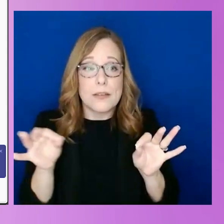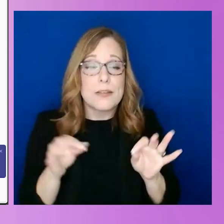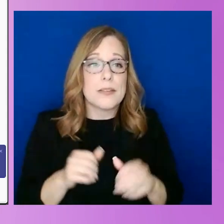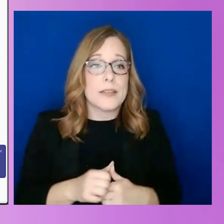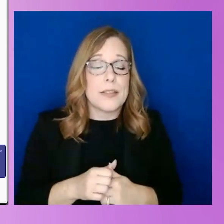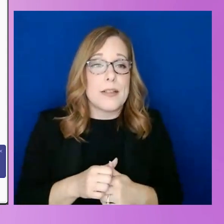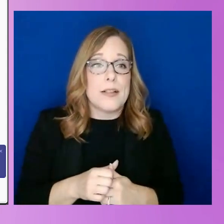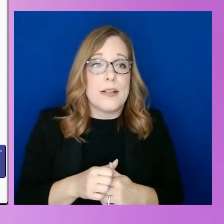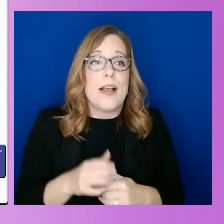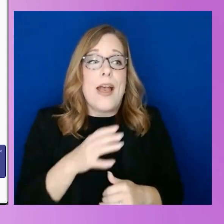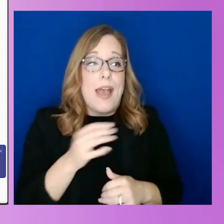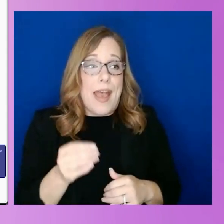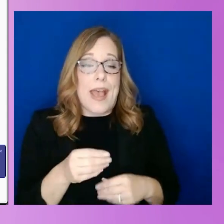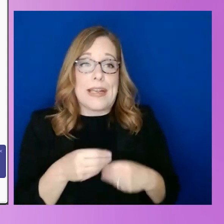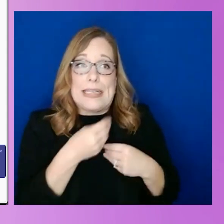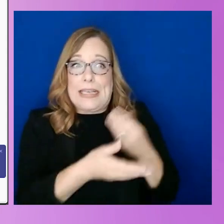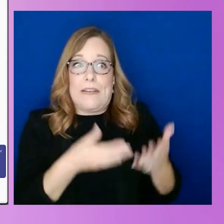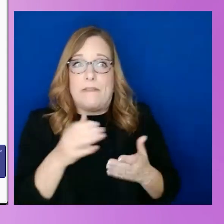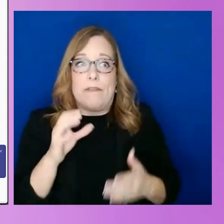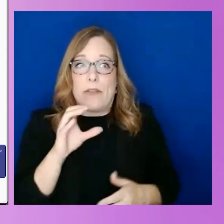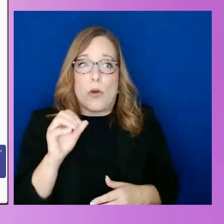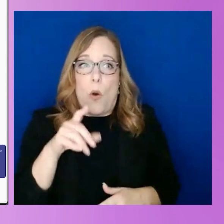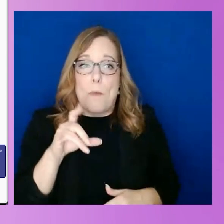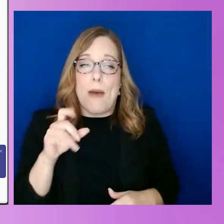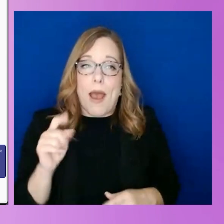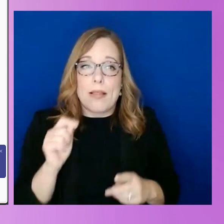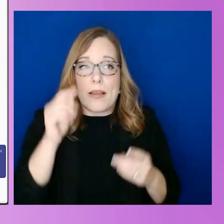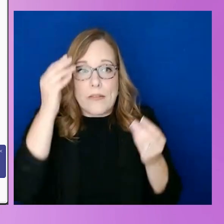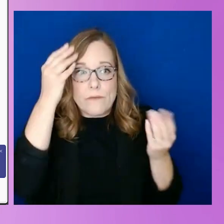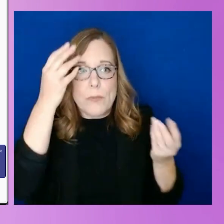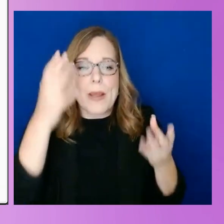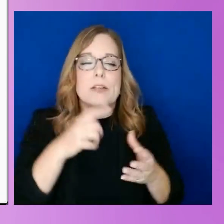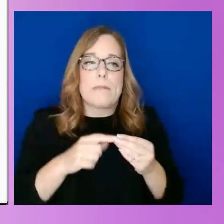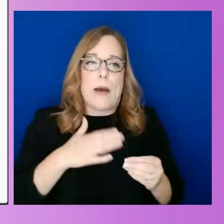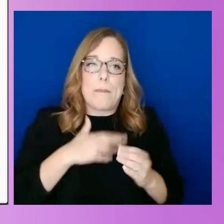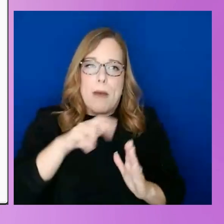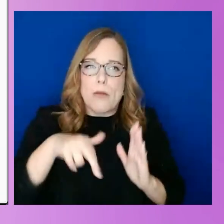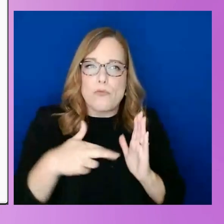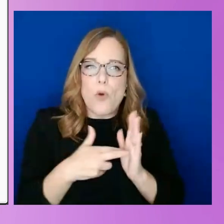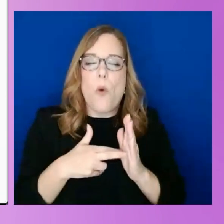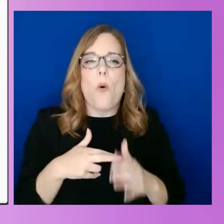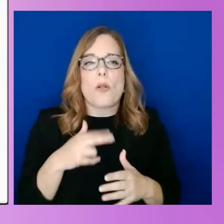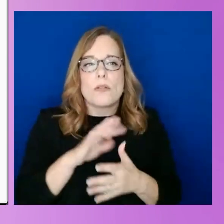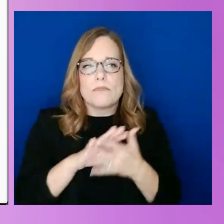and give Copilot the context of my role and my goals for the meeting discussion.